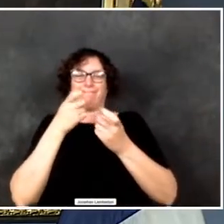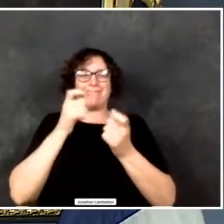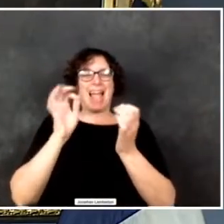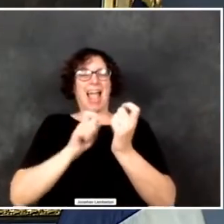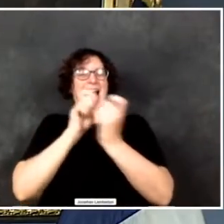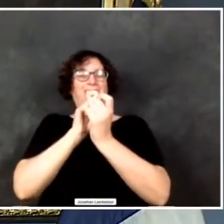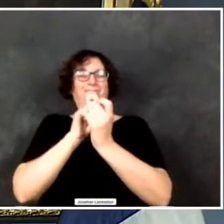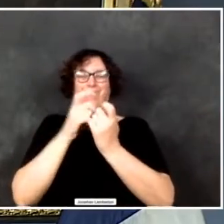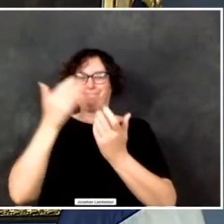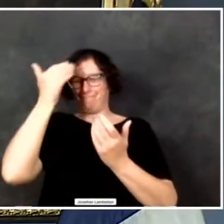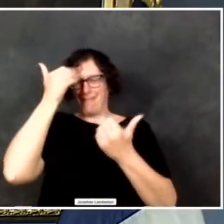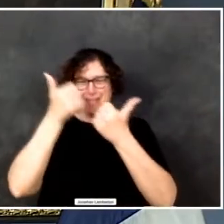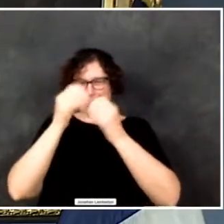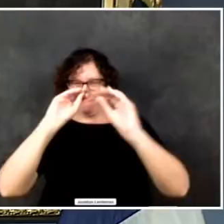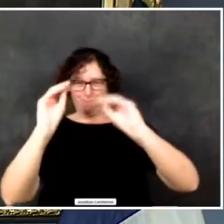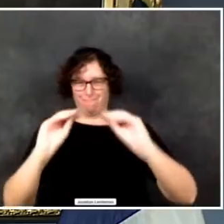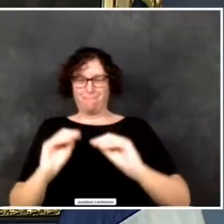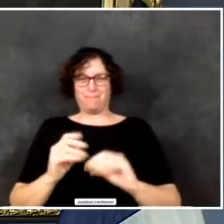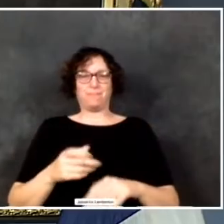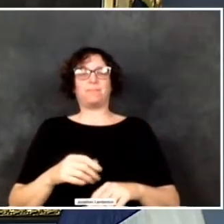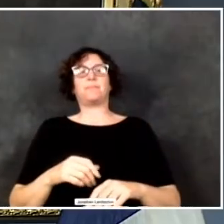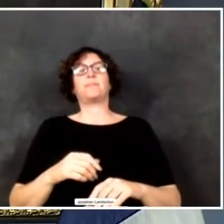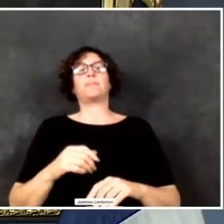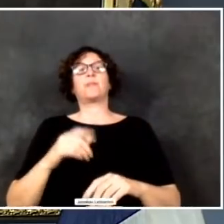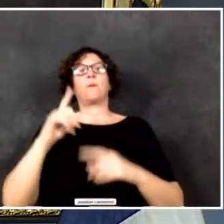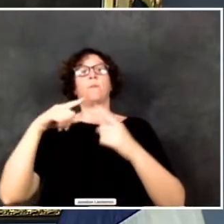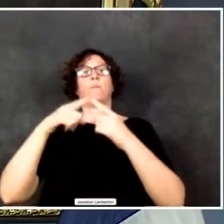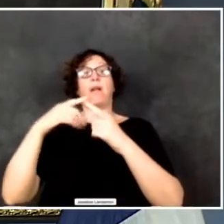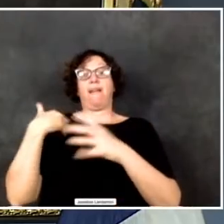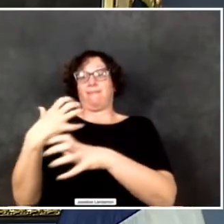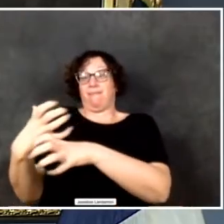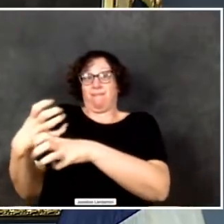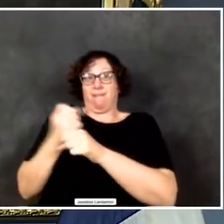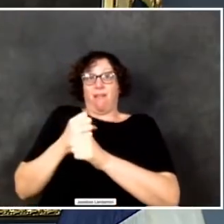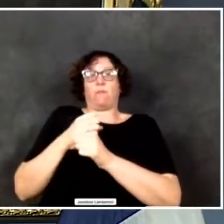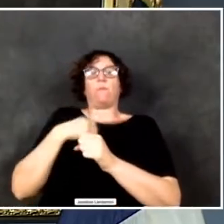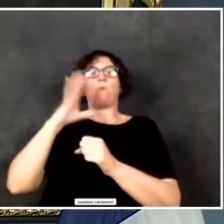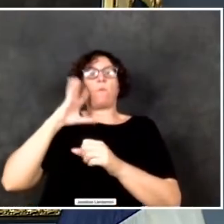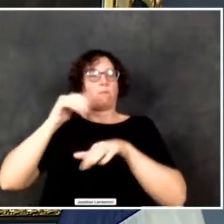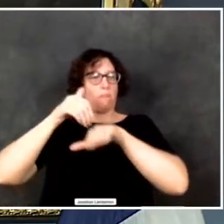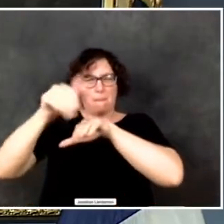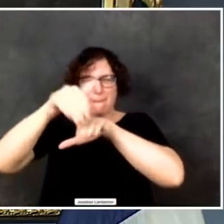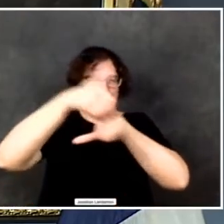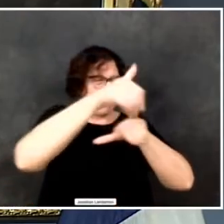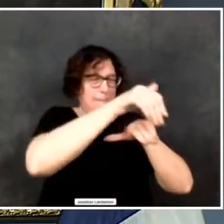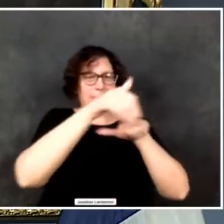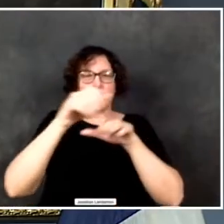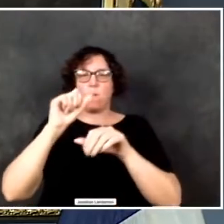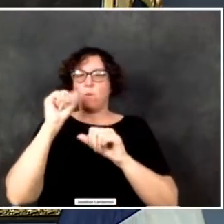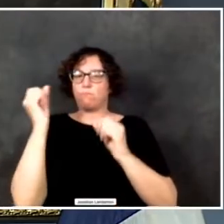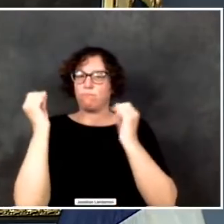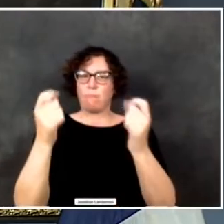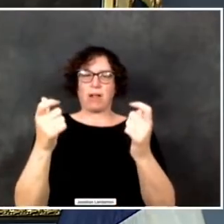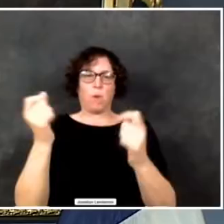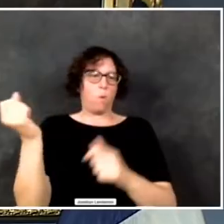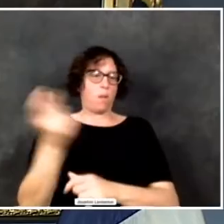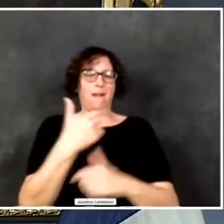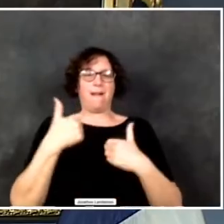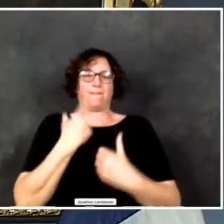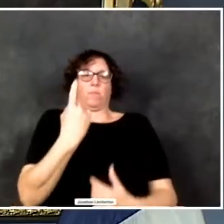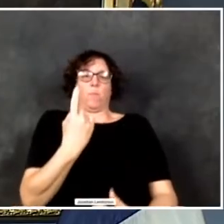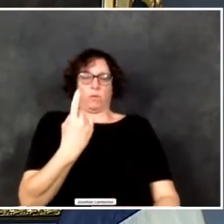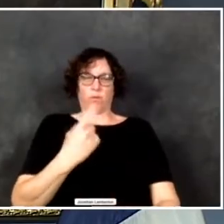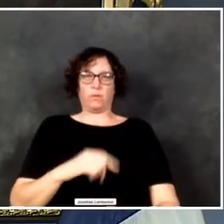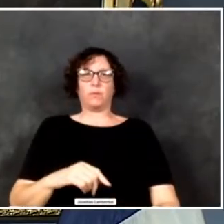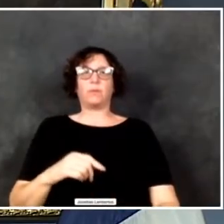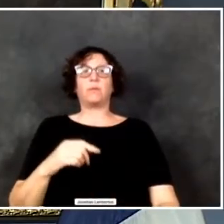we're shipping them right out to students and families. So it's important that we have their information and we know who needs them. And